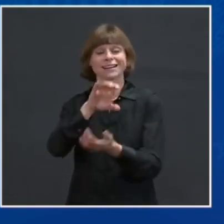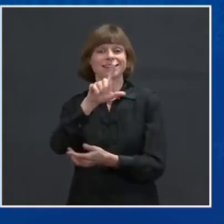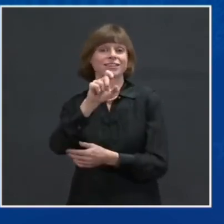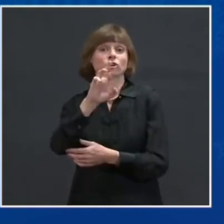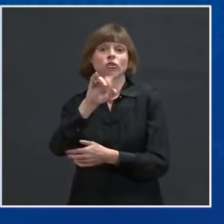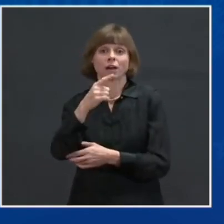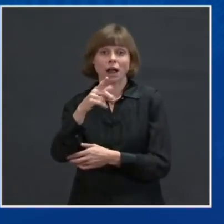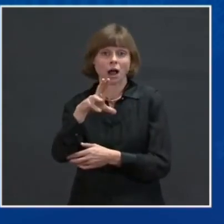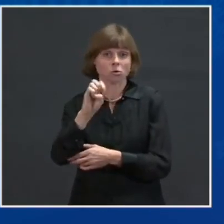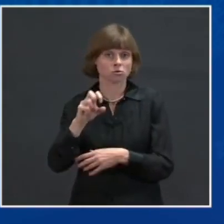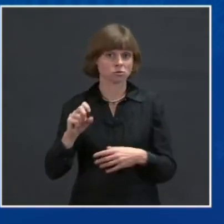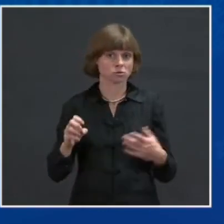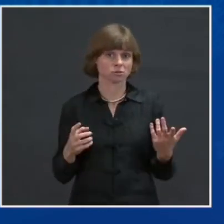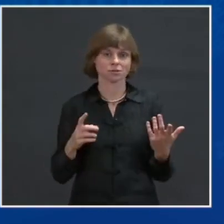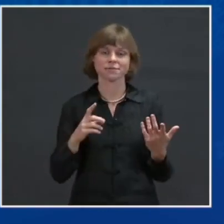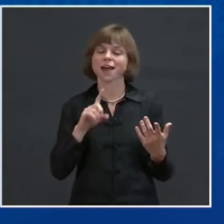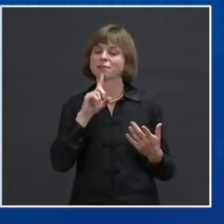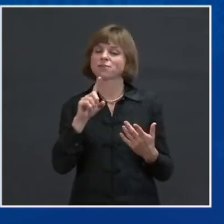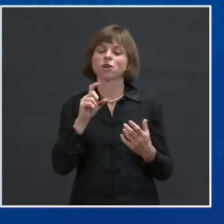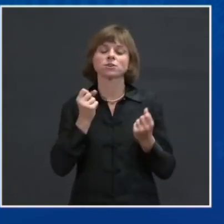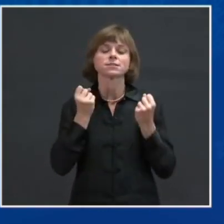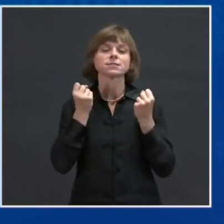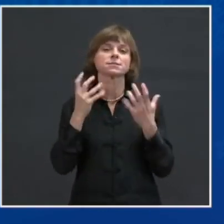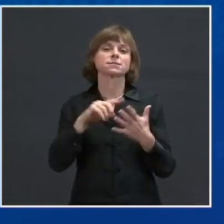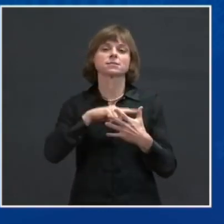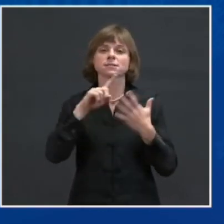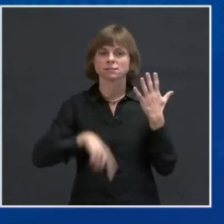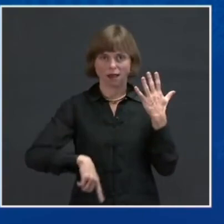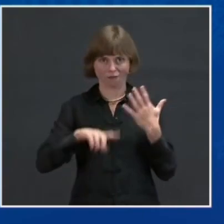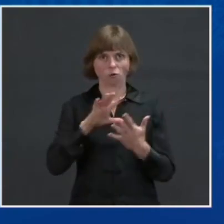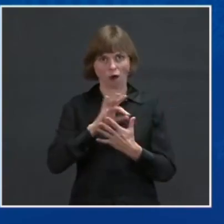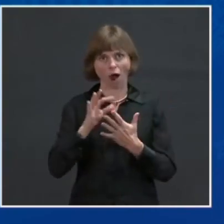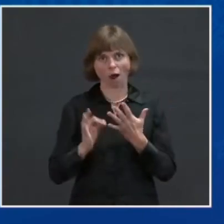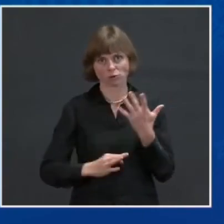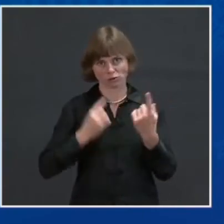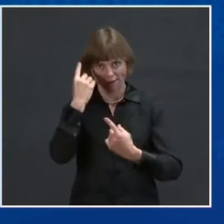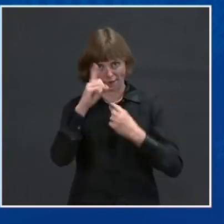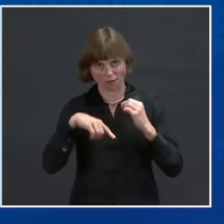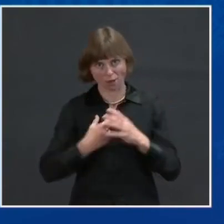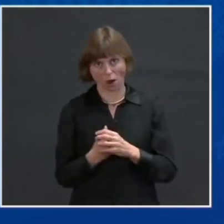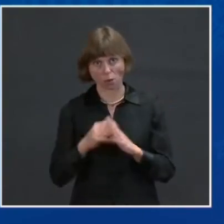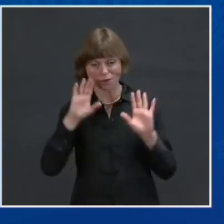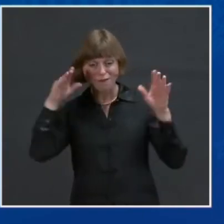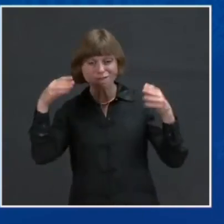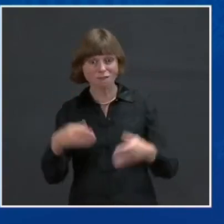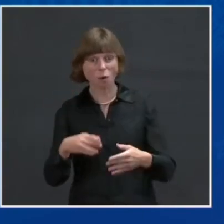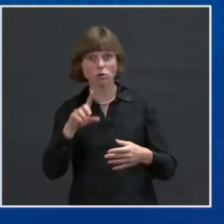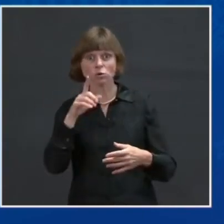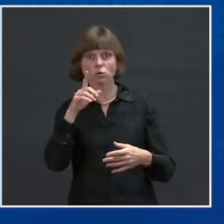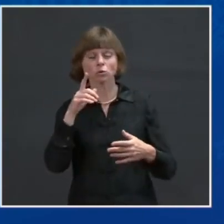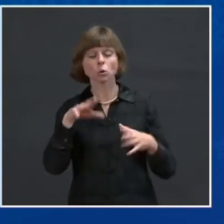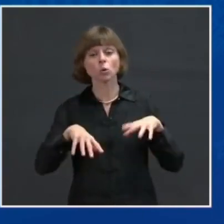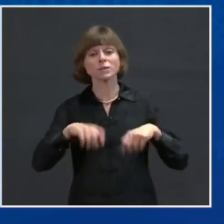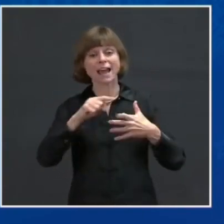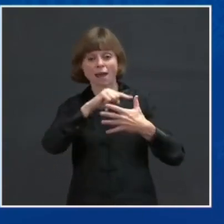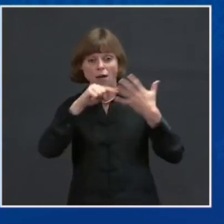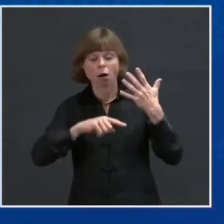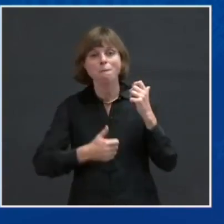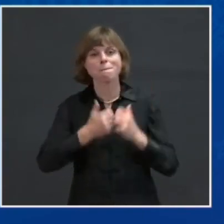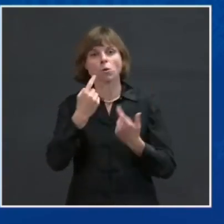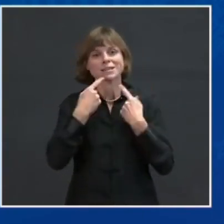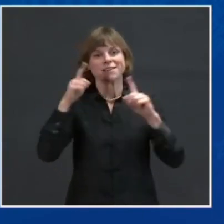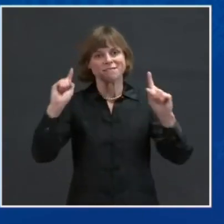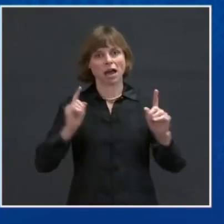at the moment? There are a range of options under consideration, and their focus is on taking the steps that are the most effective and efficient